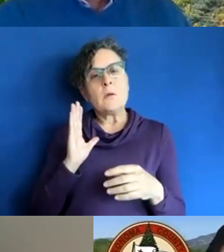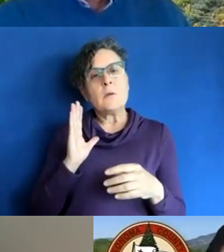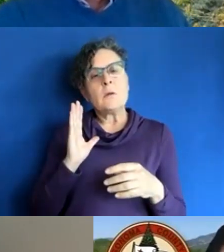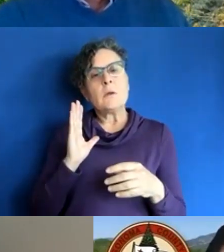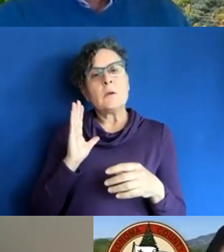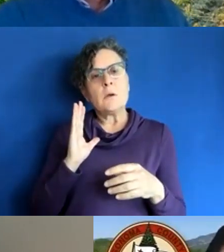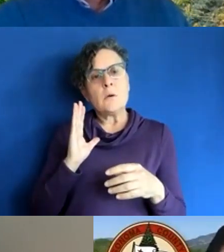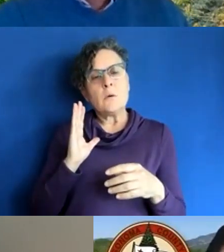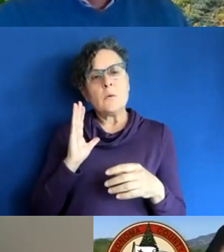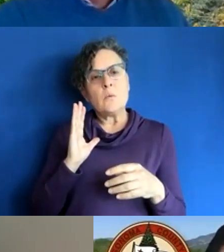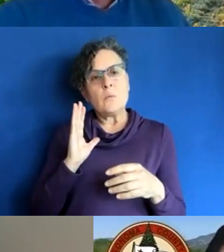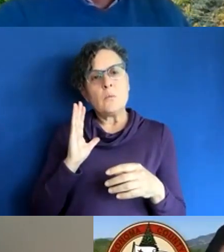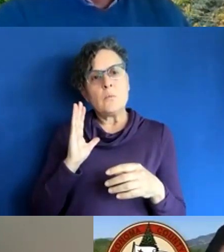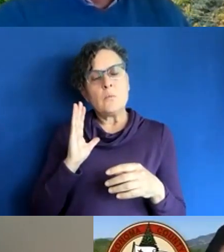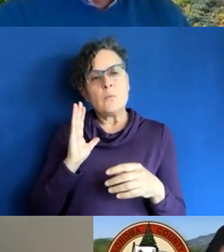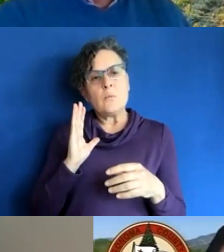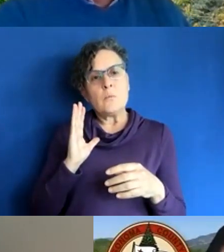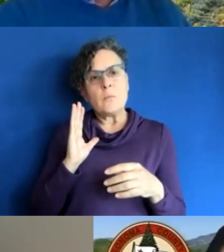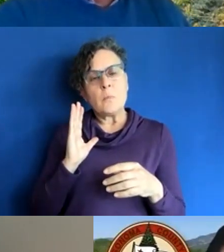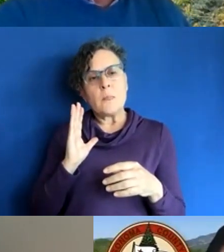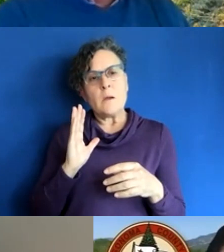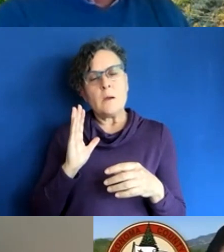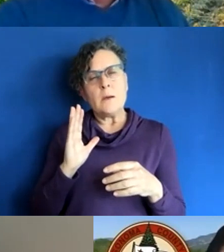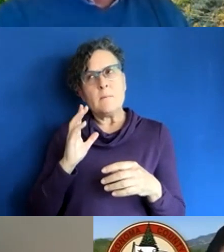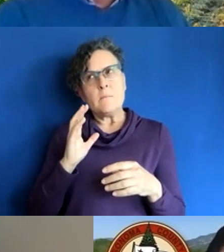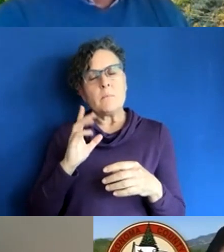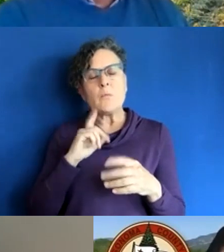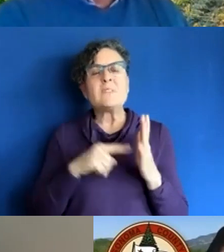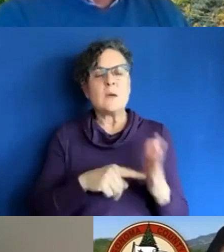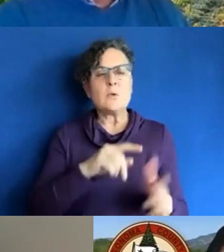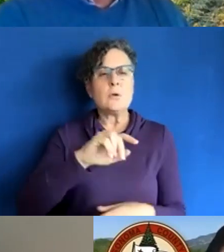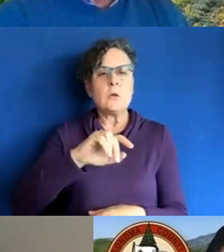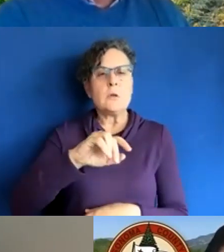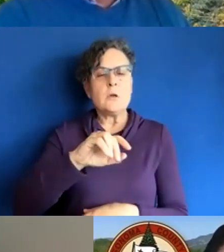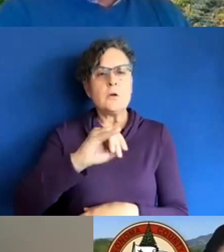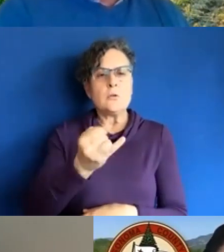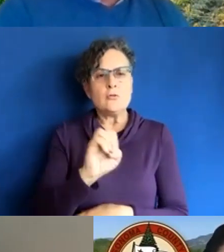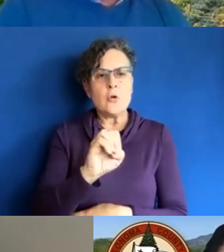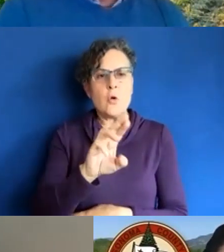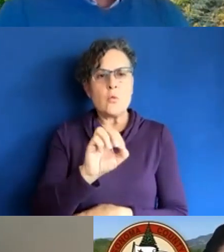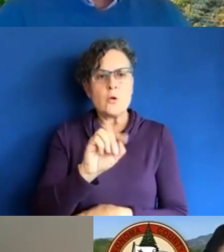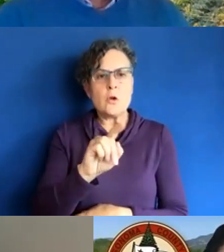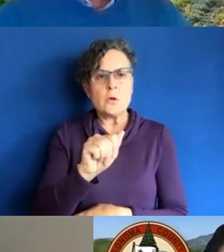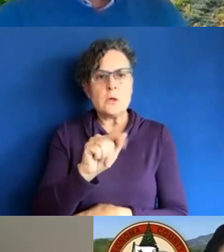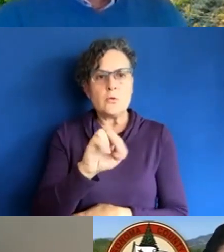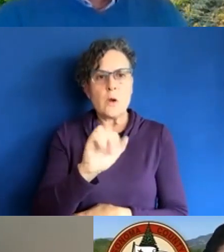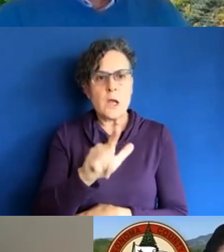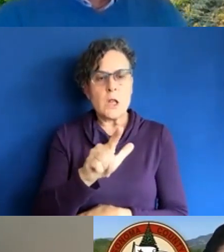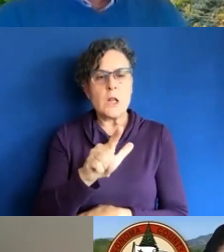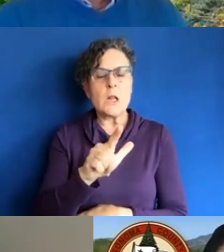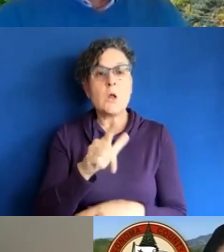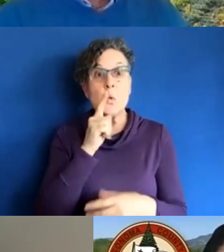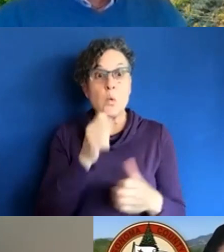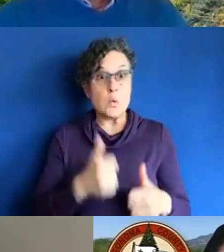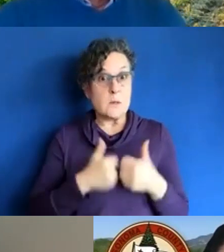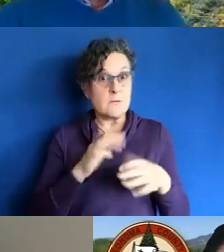homeless camp now, the JRT camp, which is generally about 2/3 single males and about